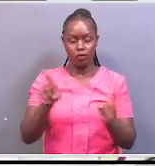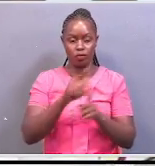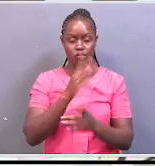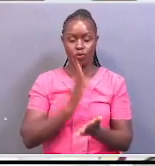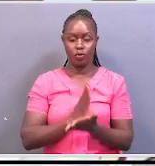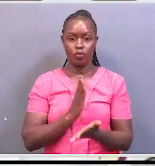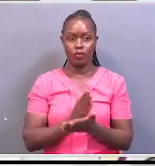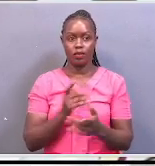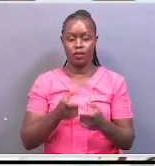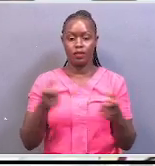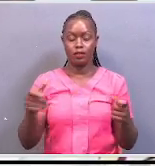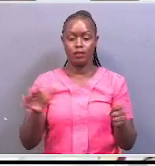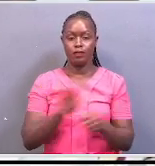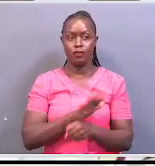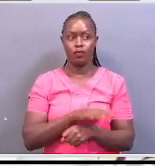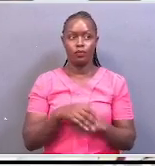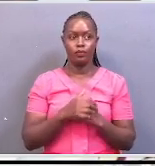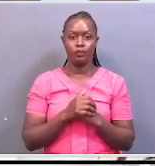grateful.